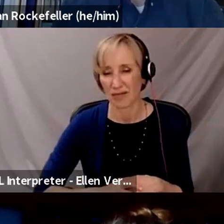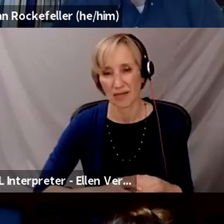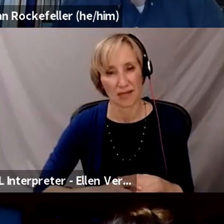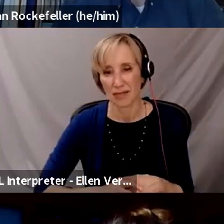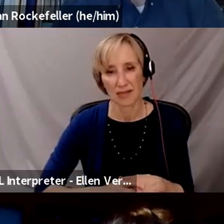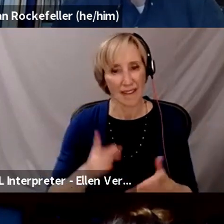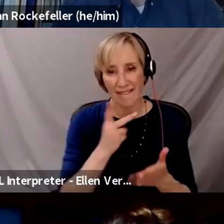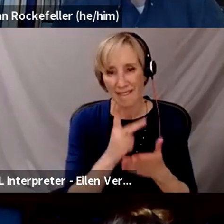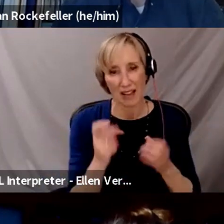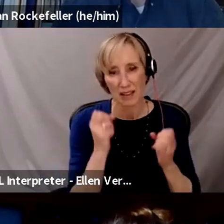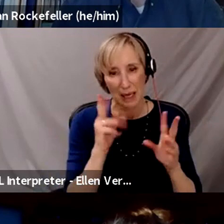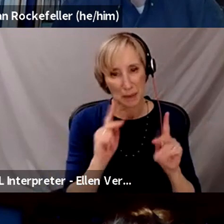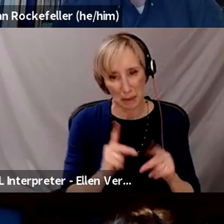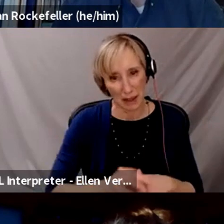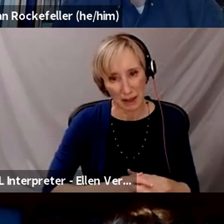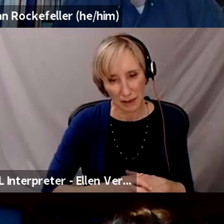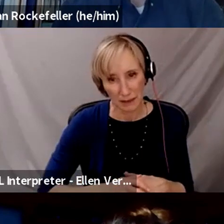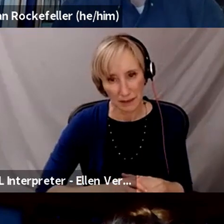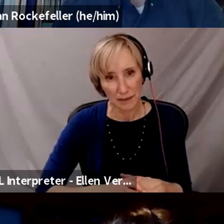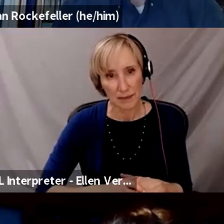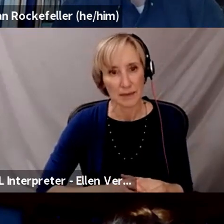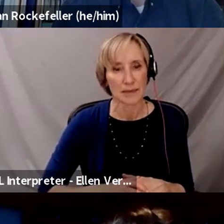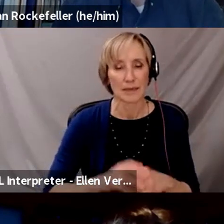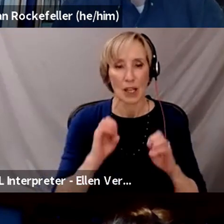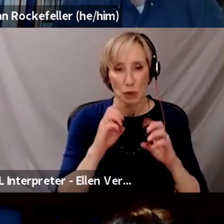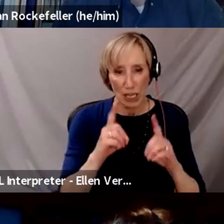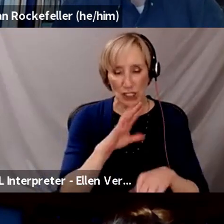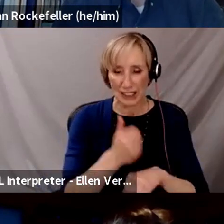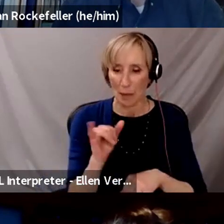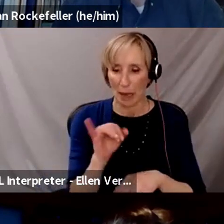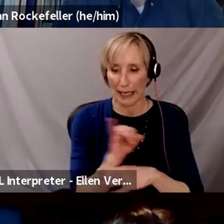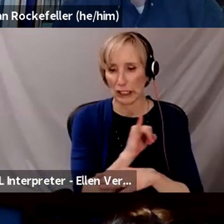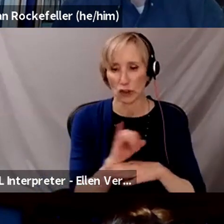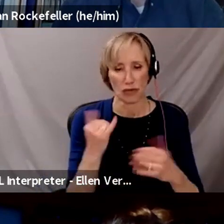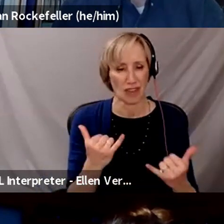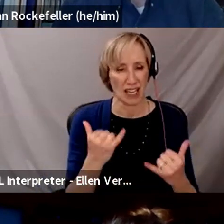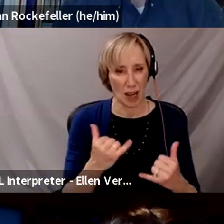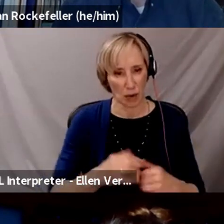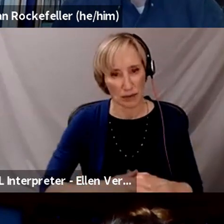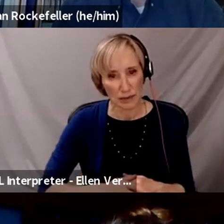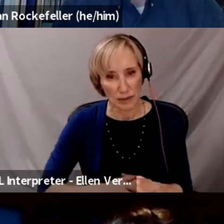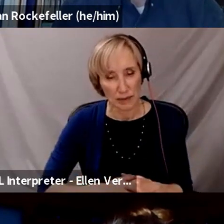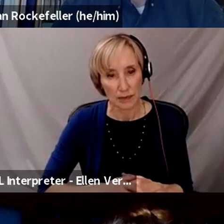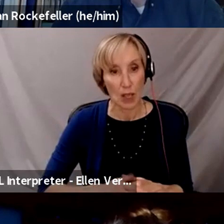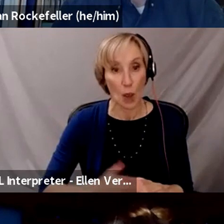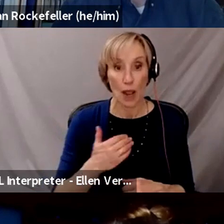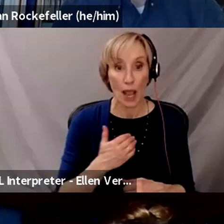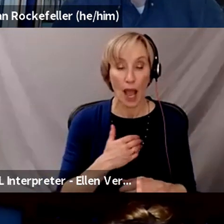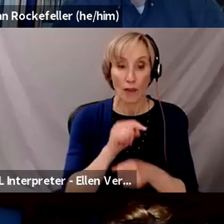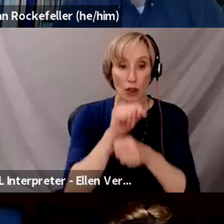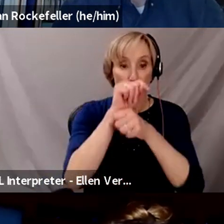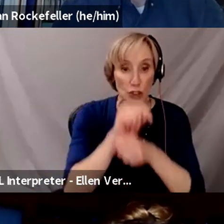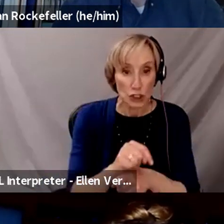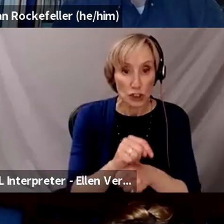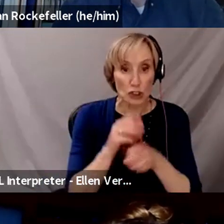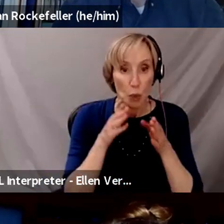but alongside that, there is a traditionalist understanding and a gendered way of being